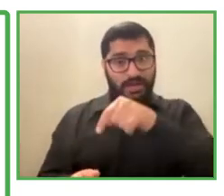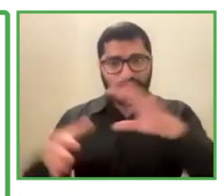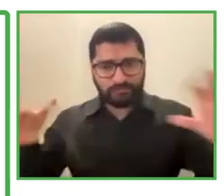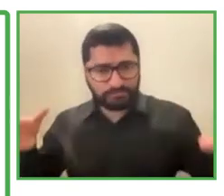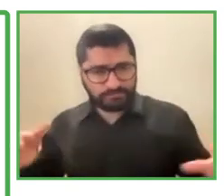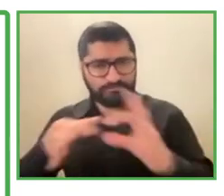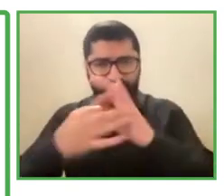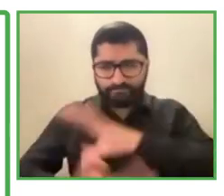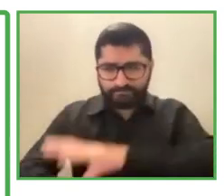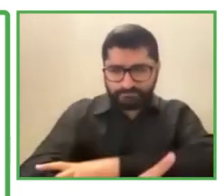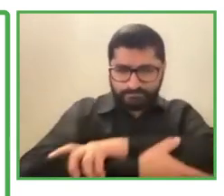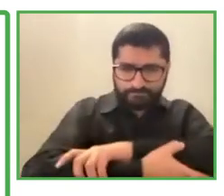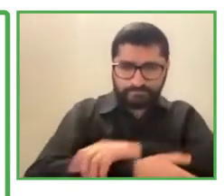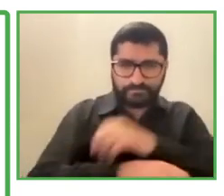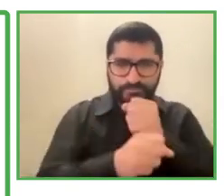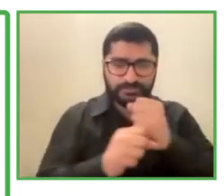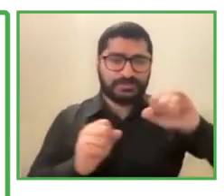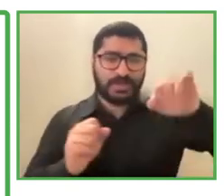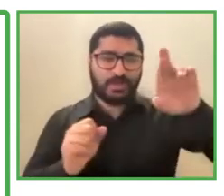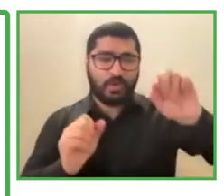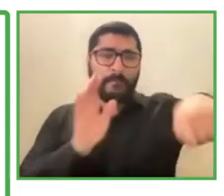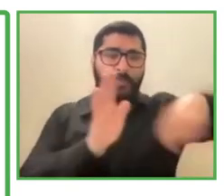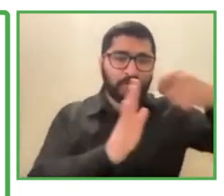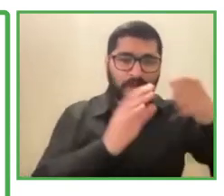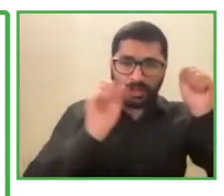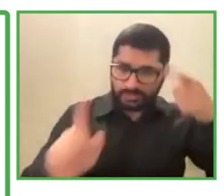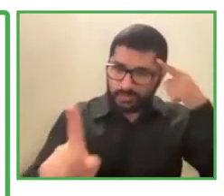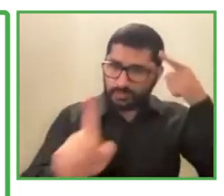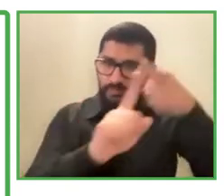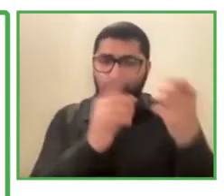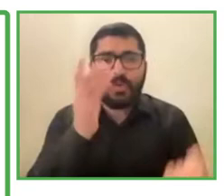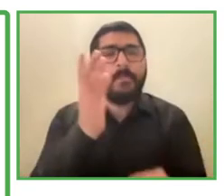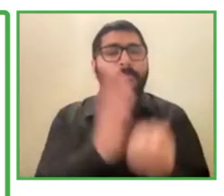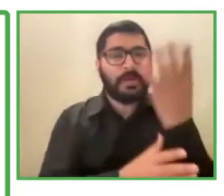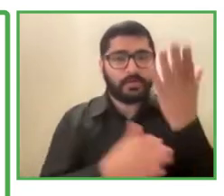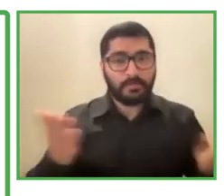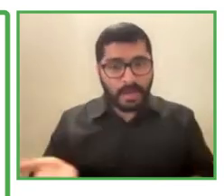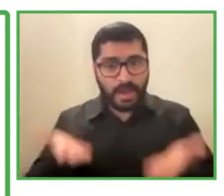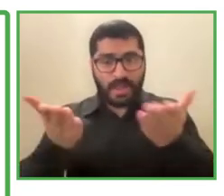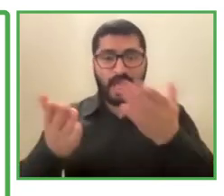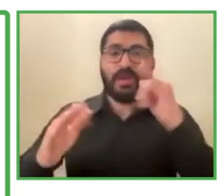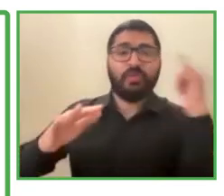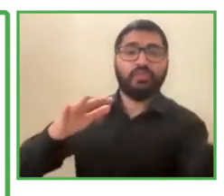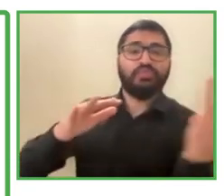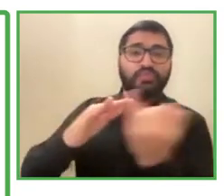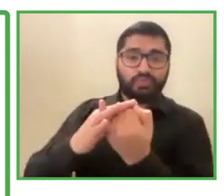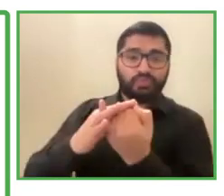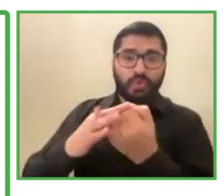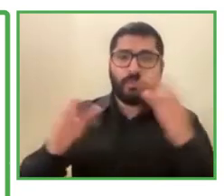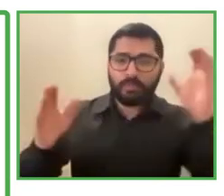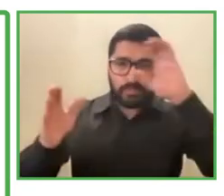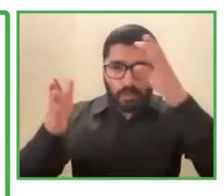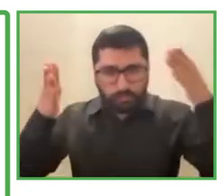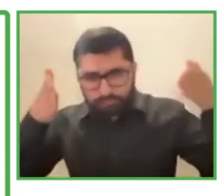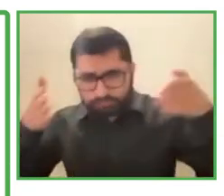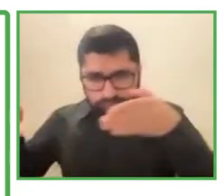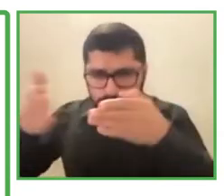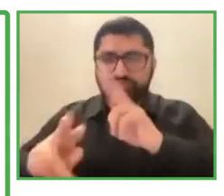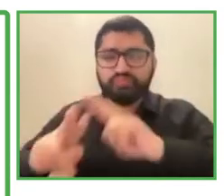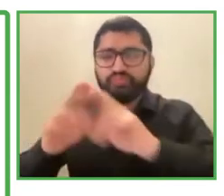2115. In this Labor for Inclusion initiative, we are